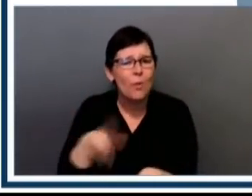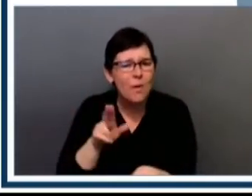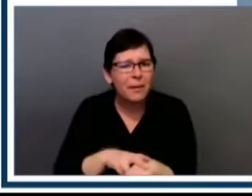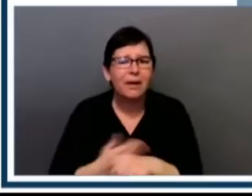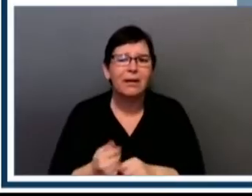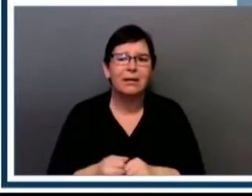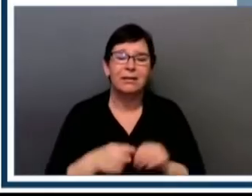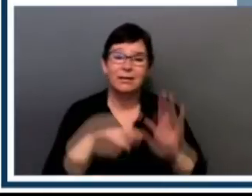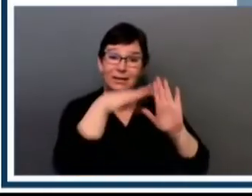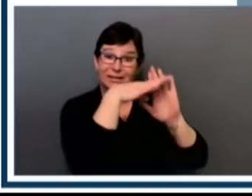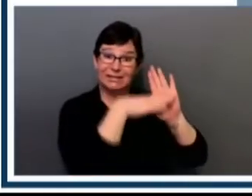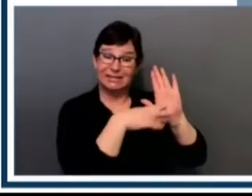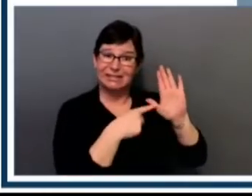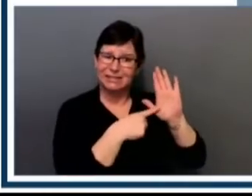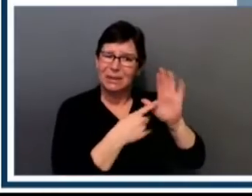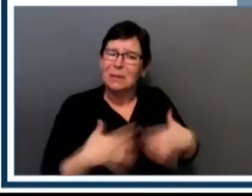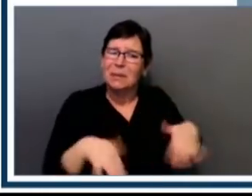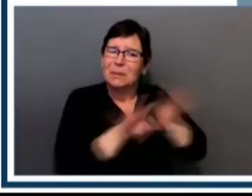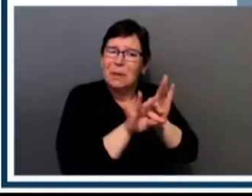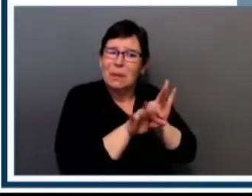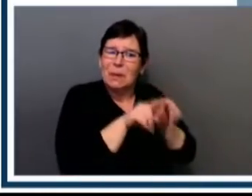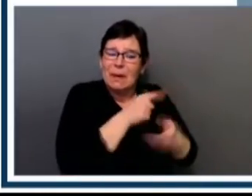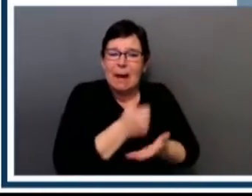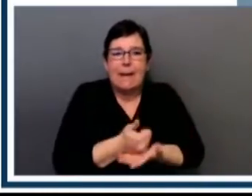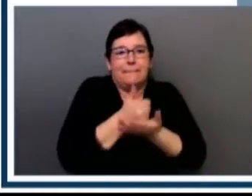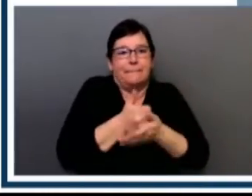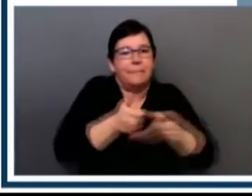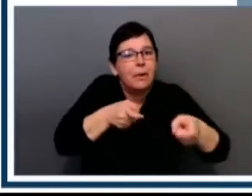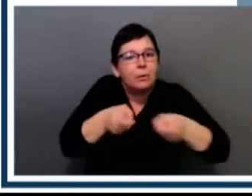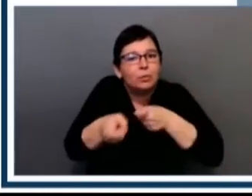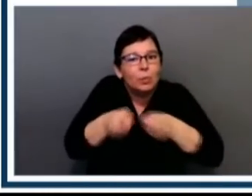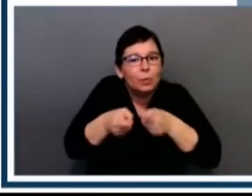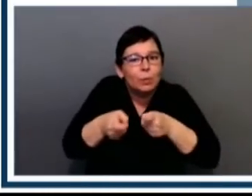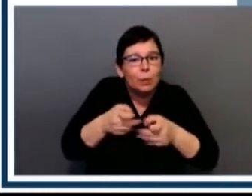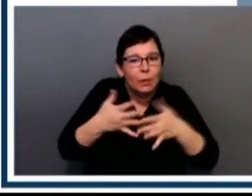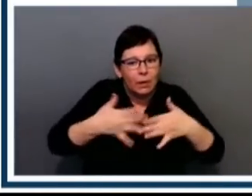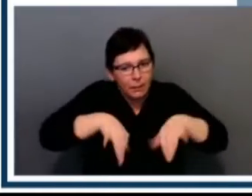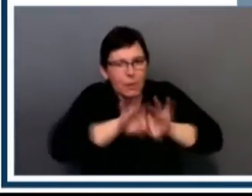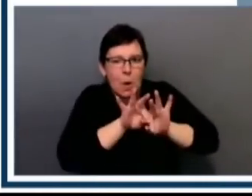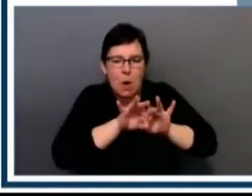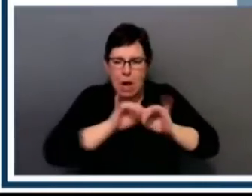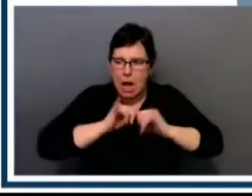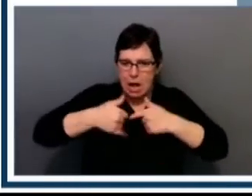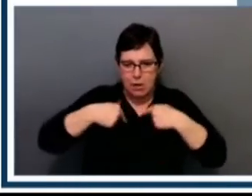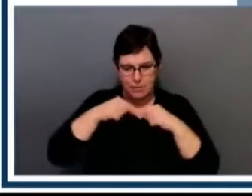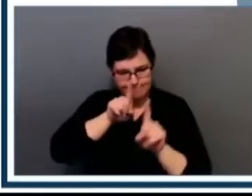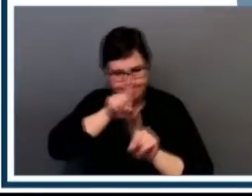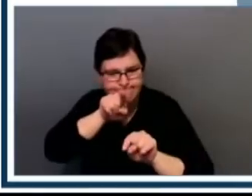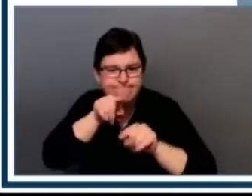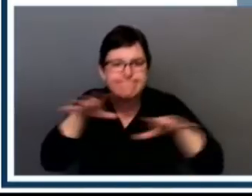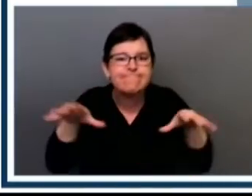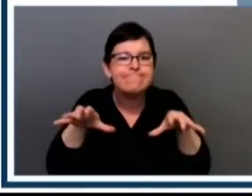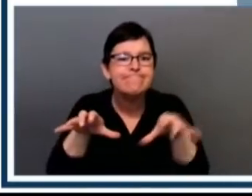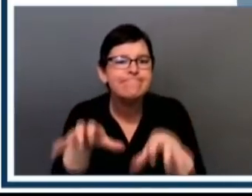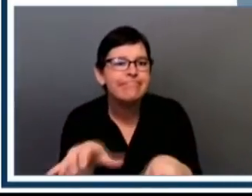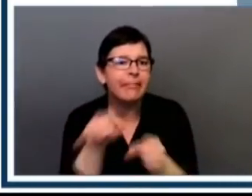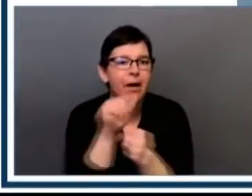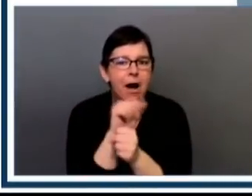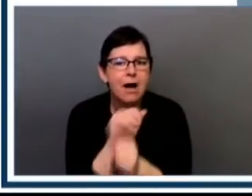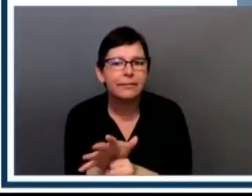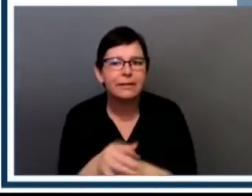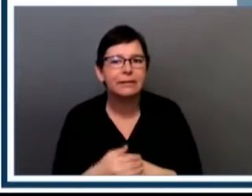3 waves before we had good vaccine coverage, and they were critical in reducing the impact of the Delta and